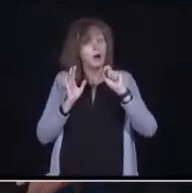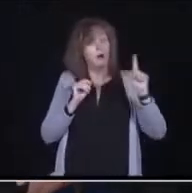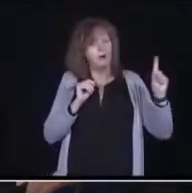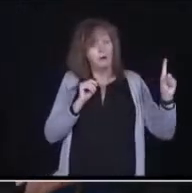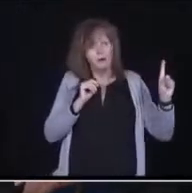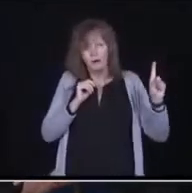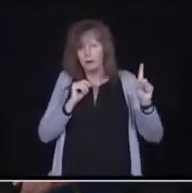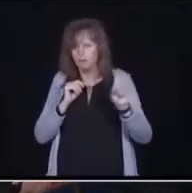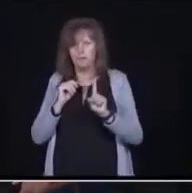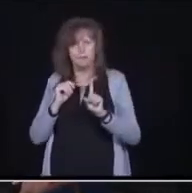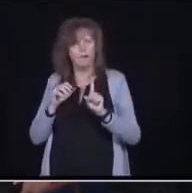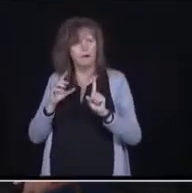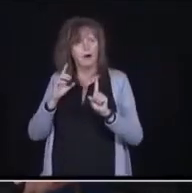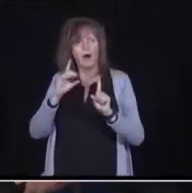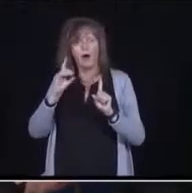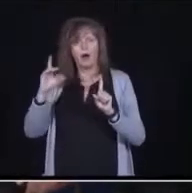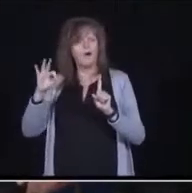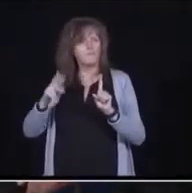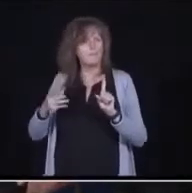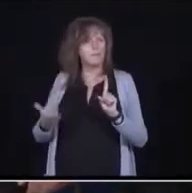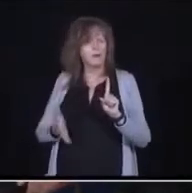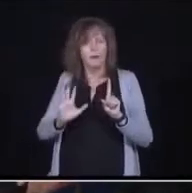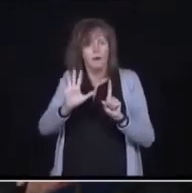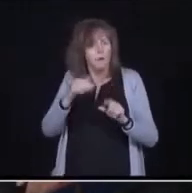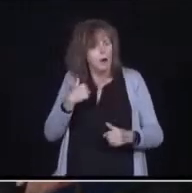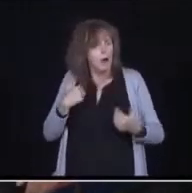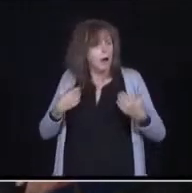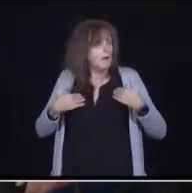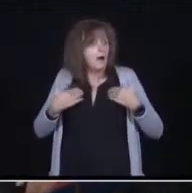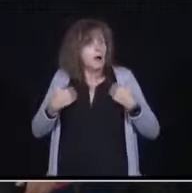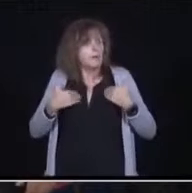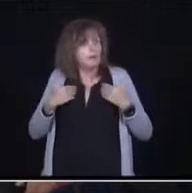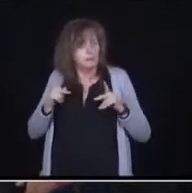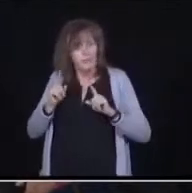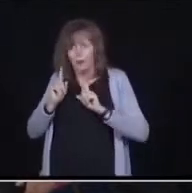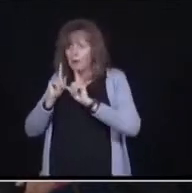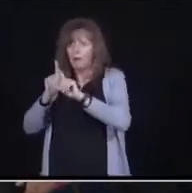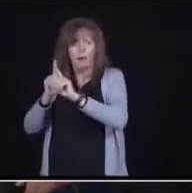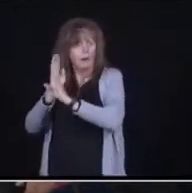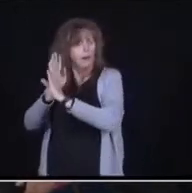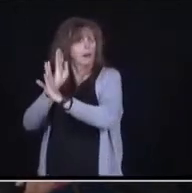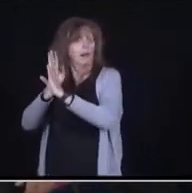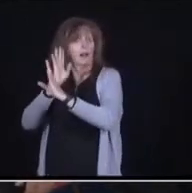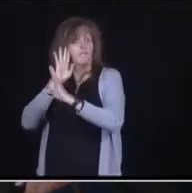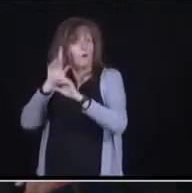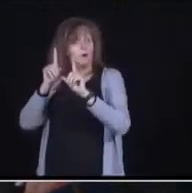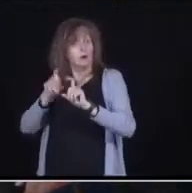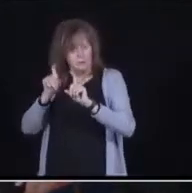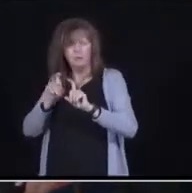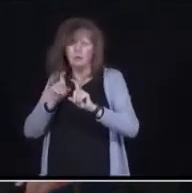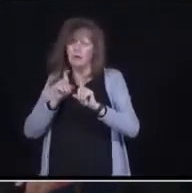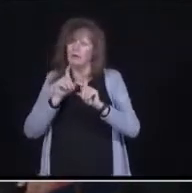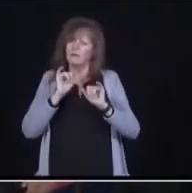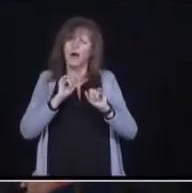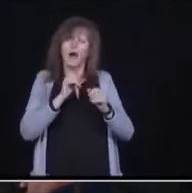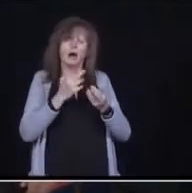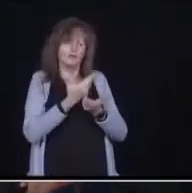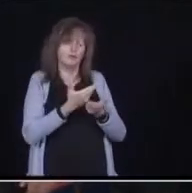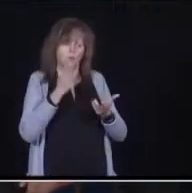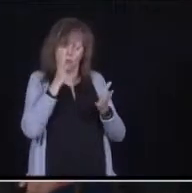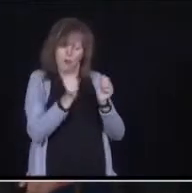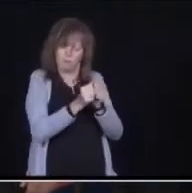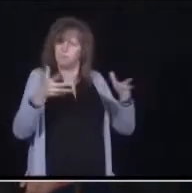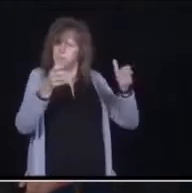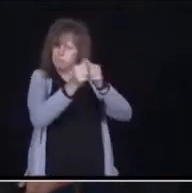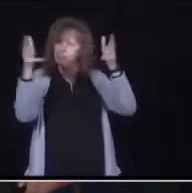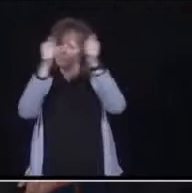But I'm happy that people are now getting tested, and we're ready, and we're going to have the resources and give the people the tools